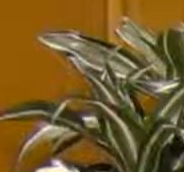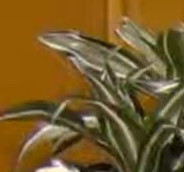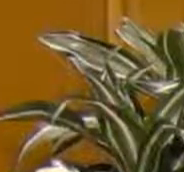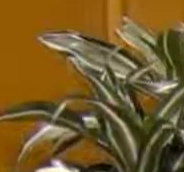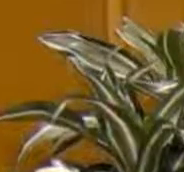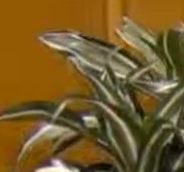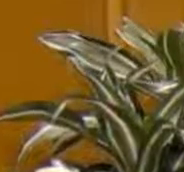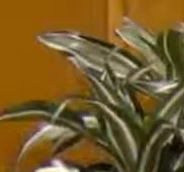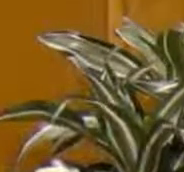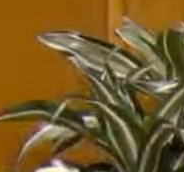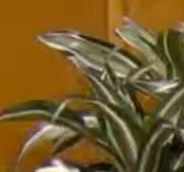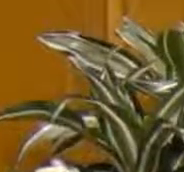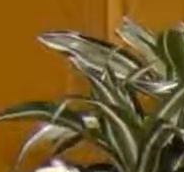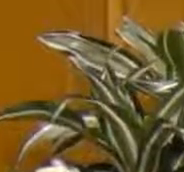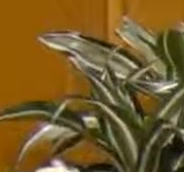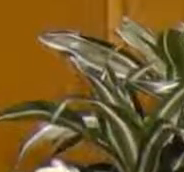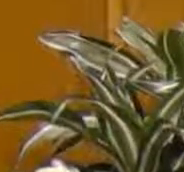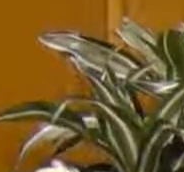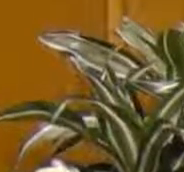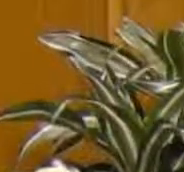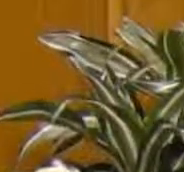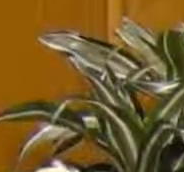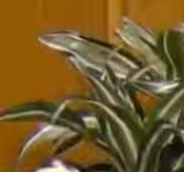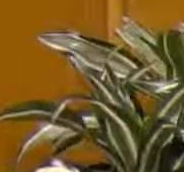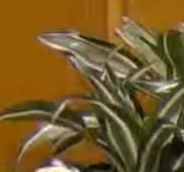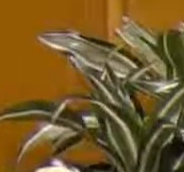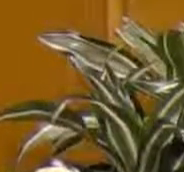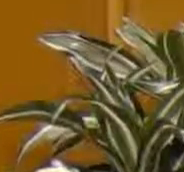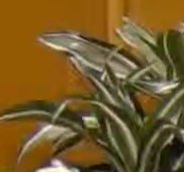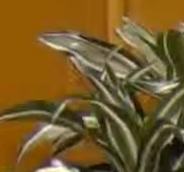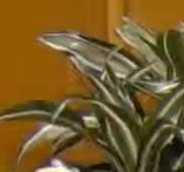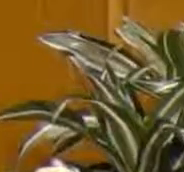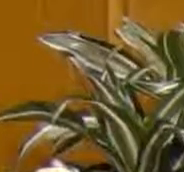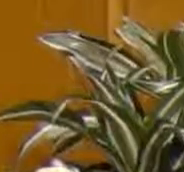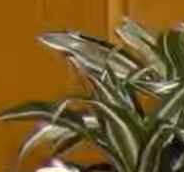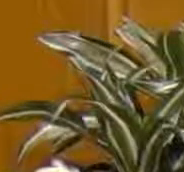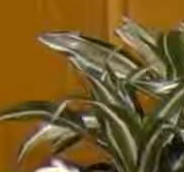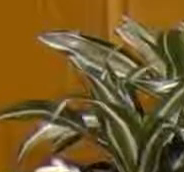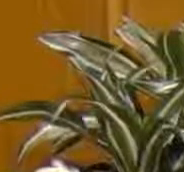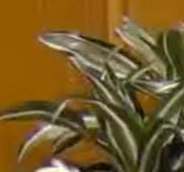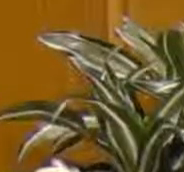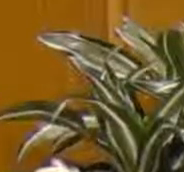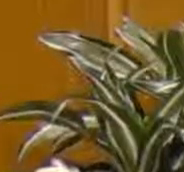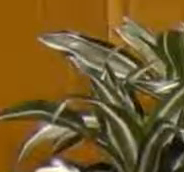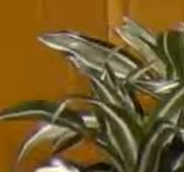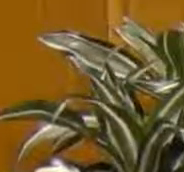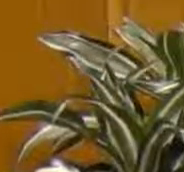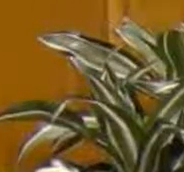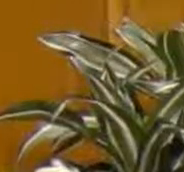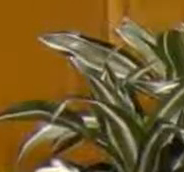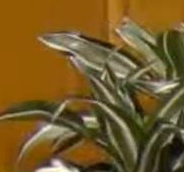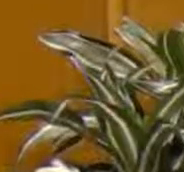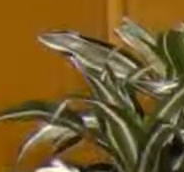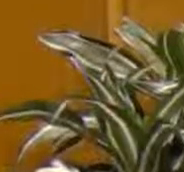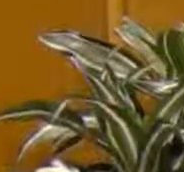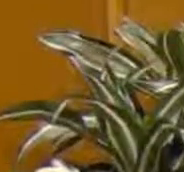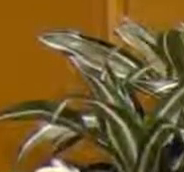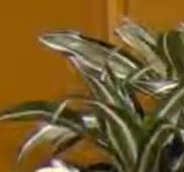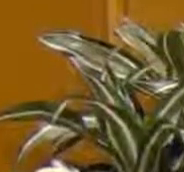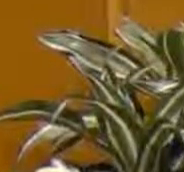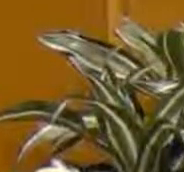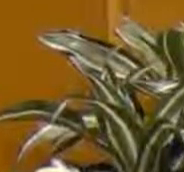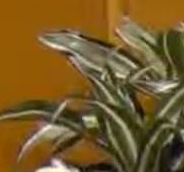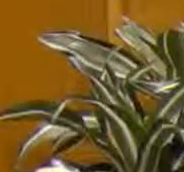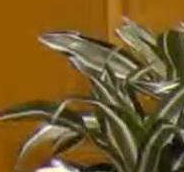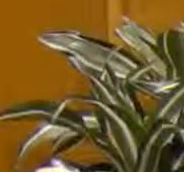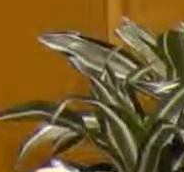And when it was mentioned, there were some folk that said, yep, that's exactly what you all need to do. So thanks be to God for all the voices and the hands and the heart that He